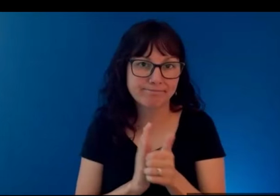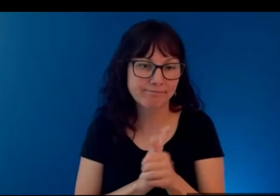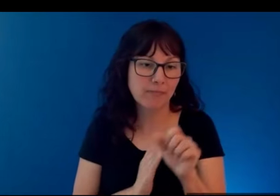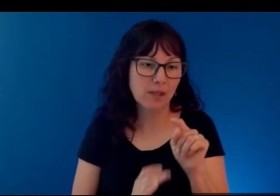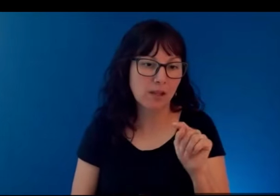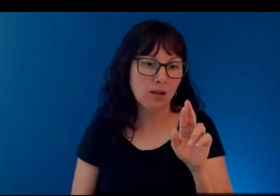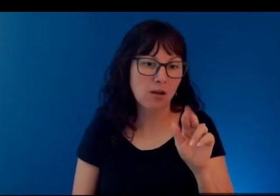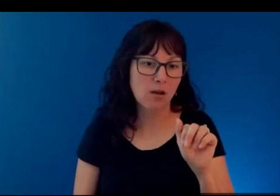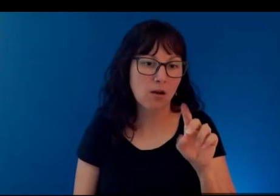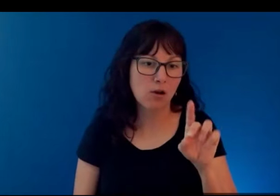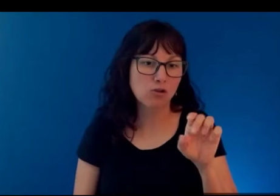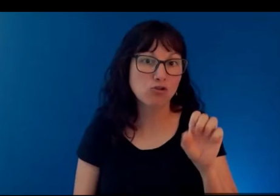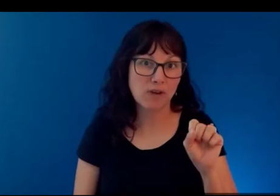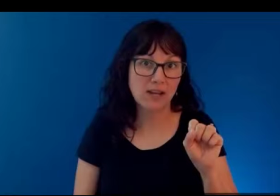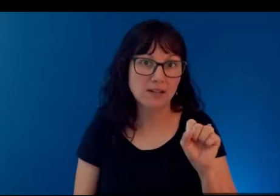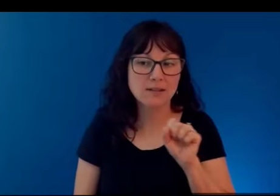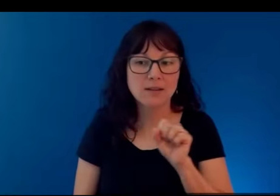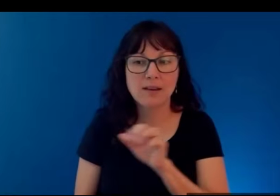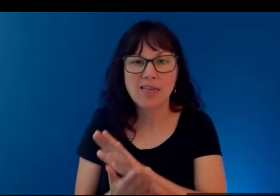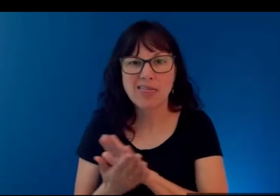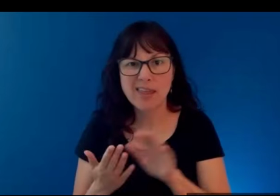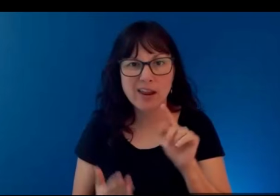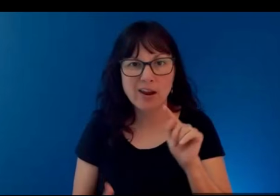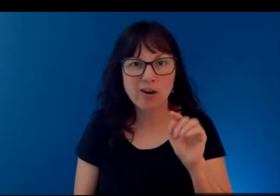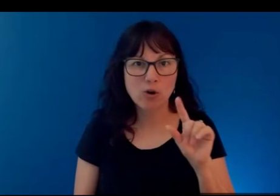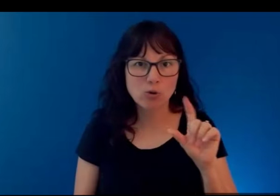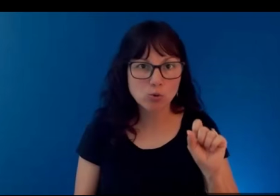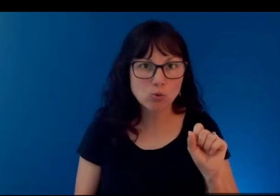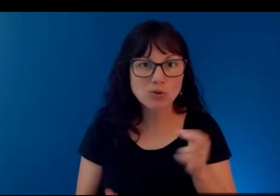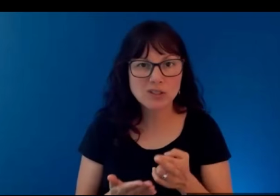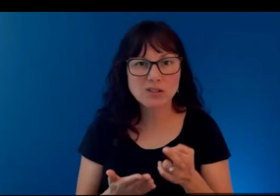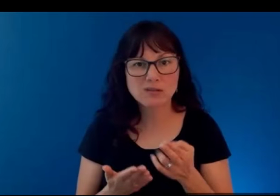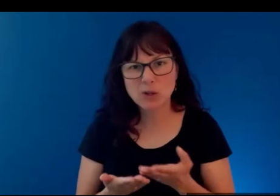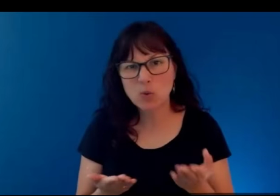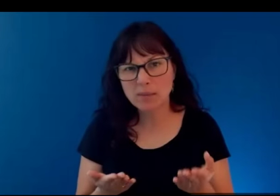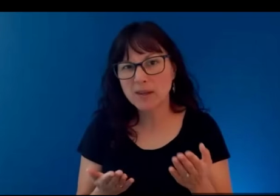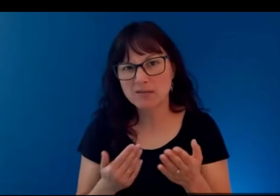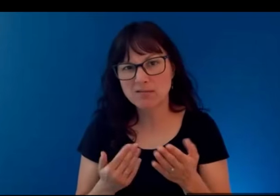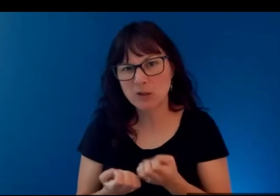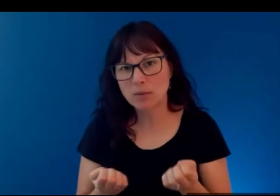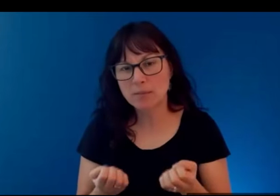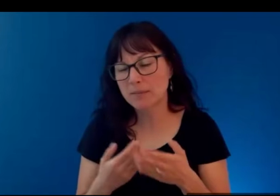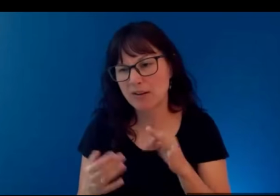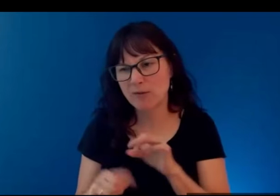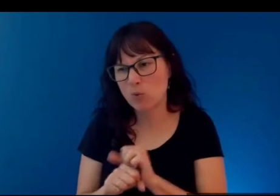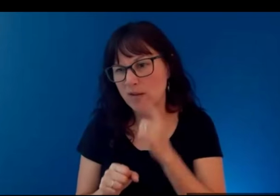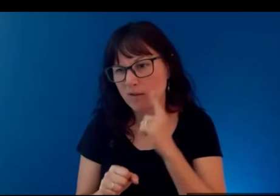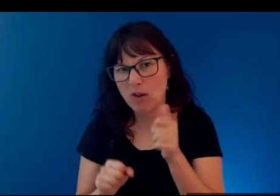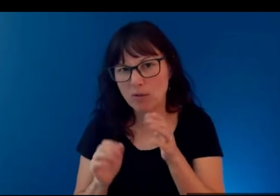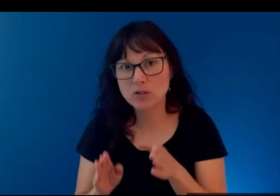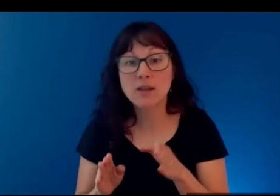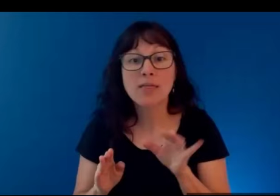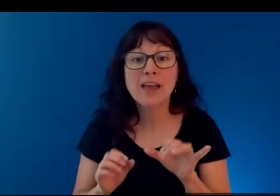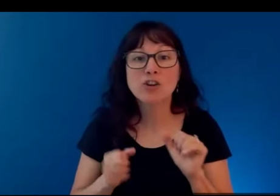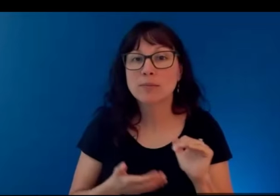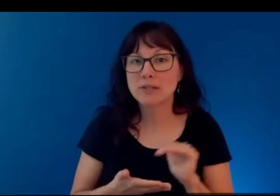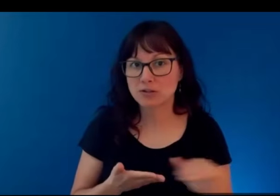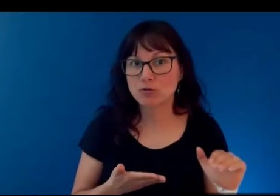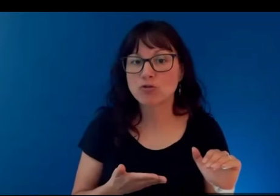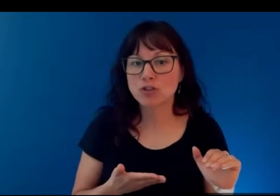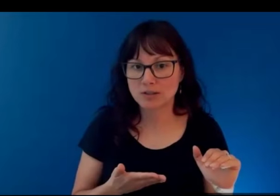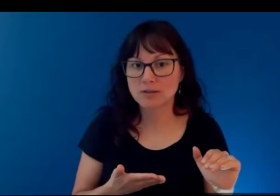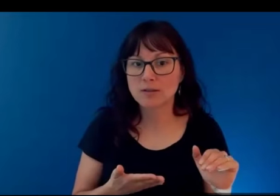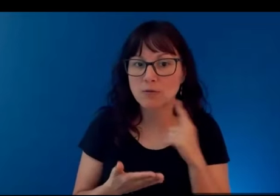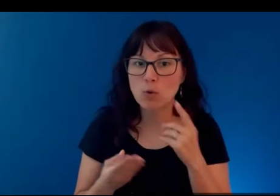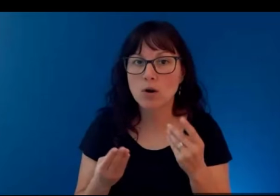have their tools and their equipment even when they worked for somebody else. And that could be excluded as property essential to